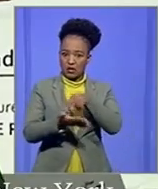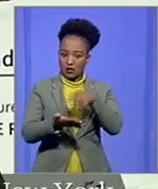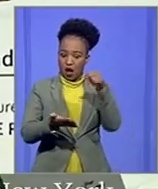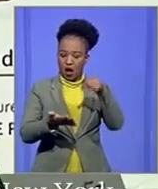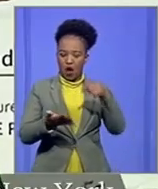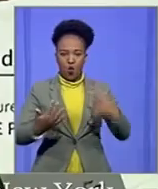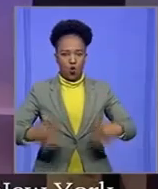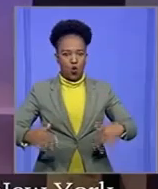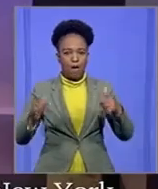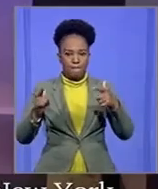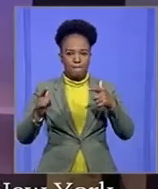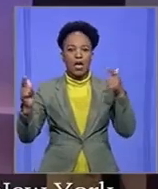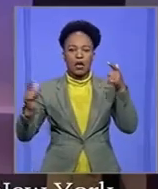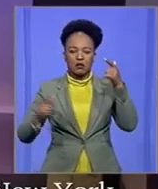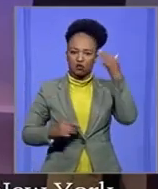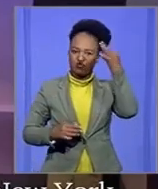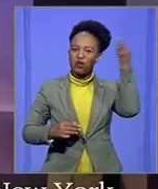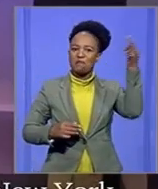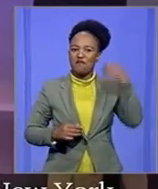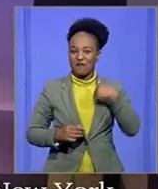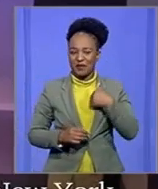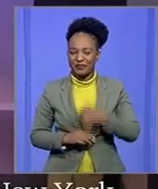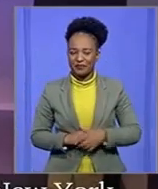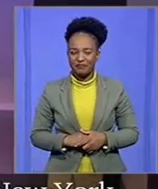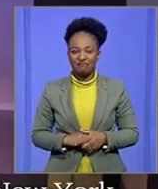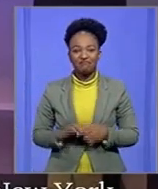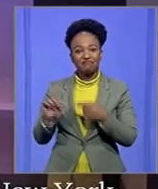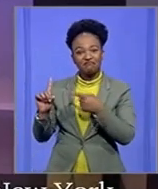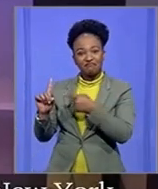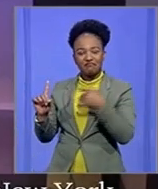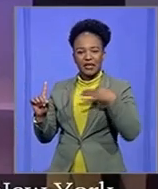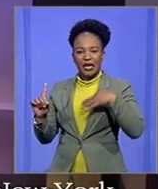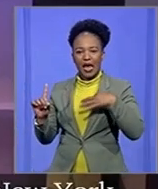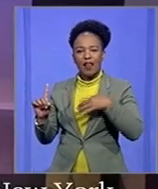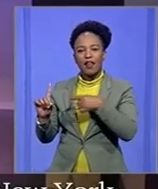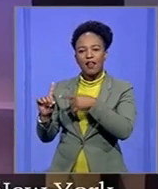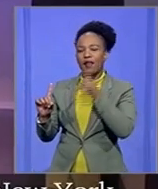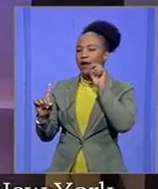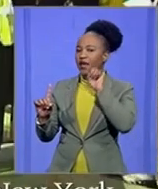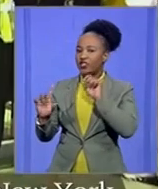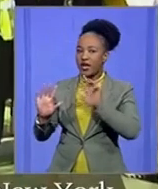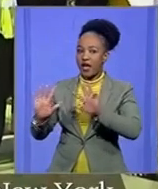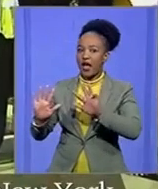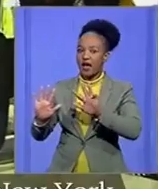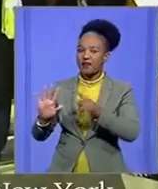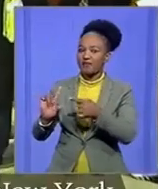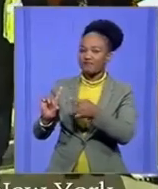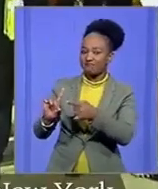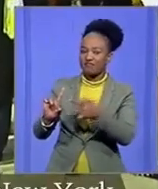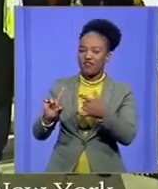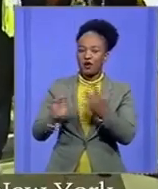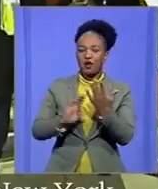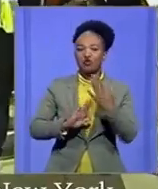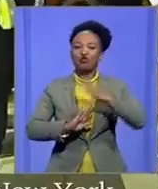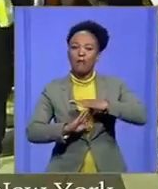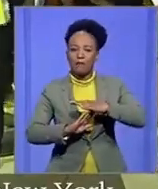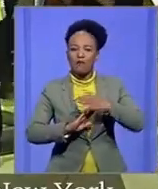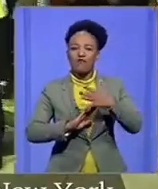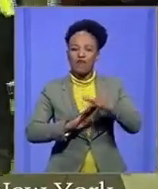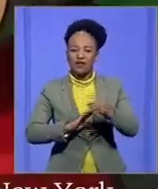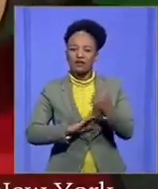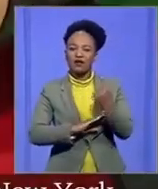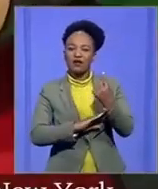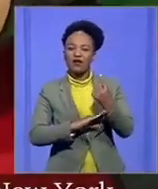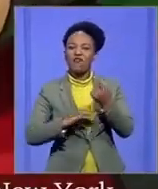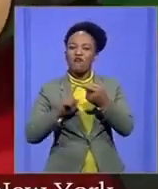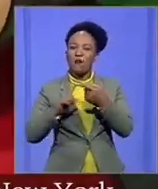you can ever be. Ngwananyana ya dilemo di robong wa Kimberley o tsule boemong ba pele mekgahlelong yohle ho e meraro ya ho